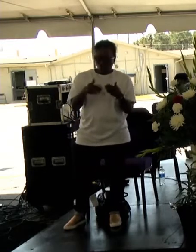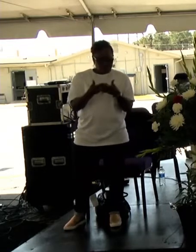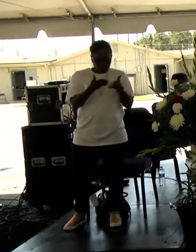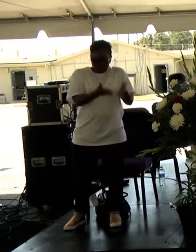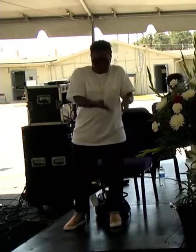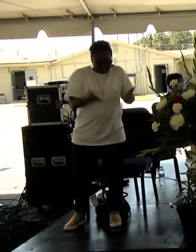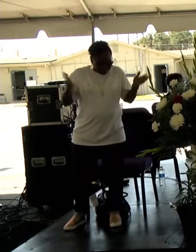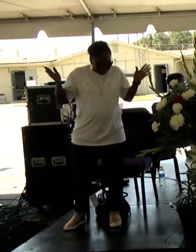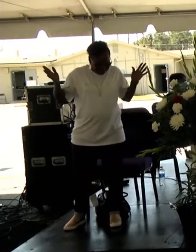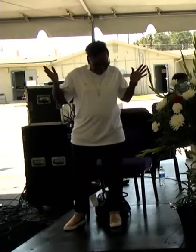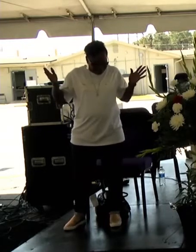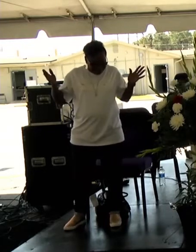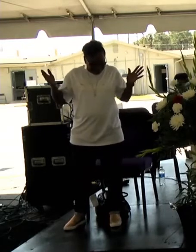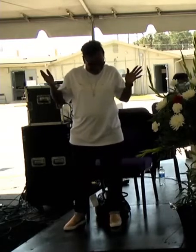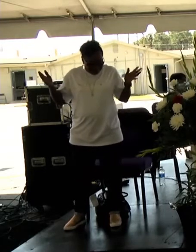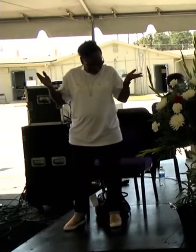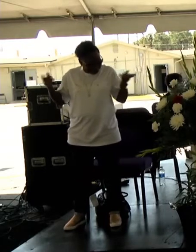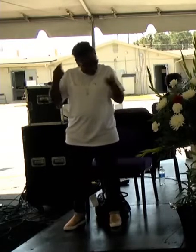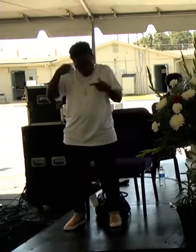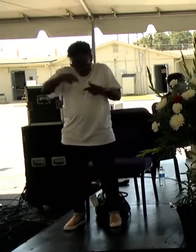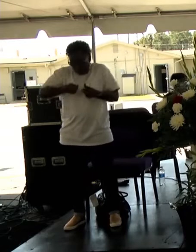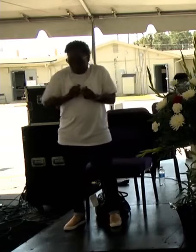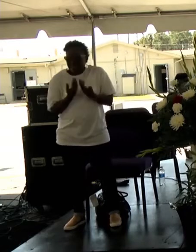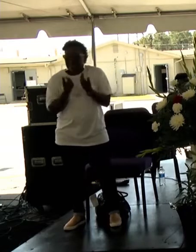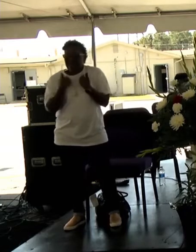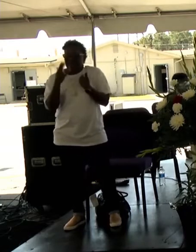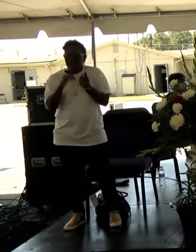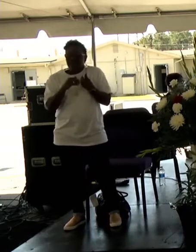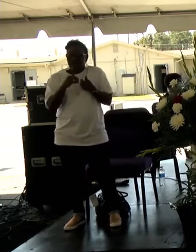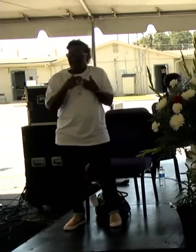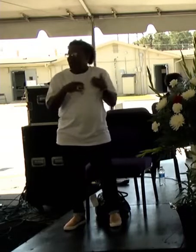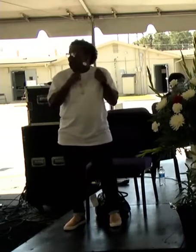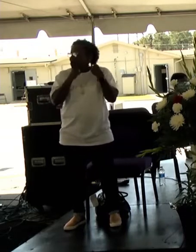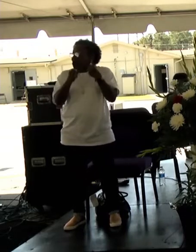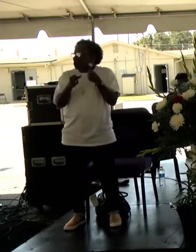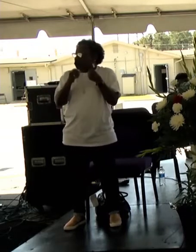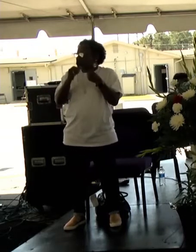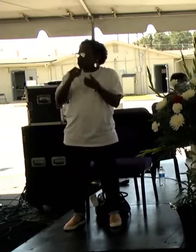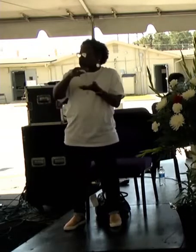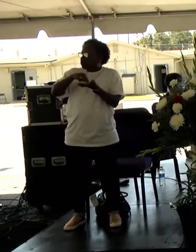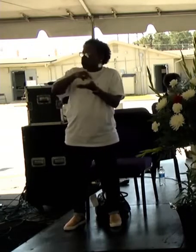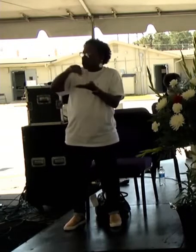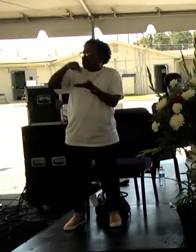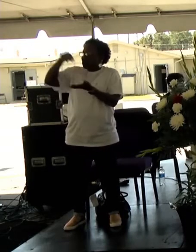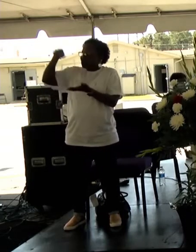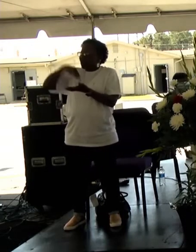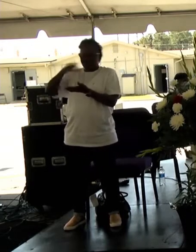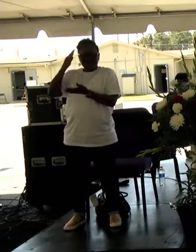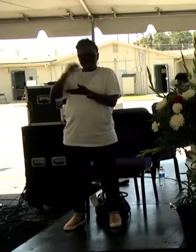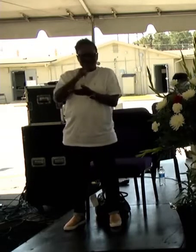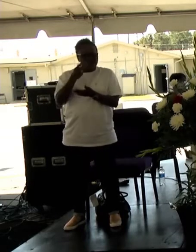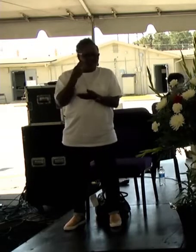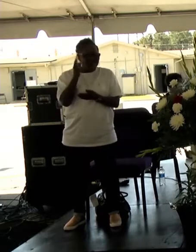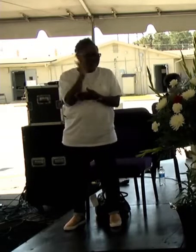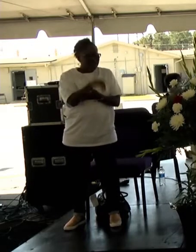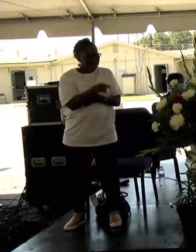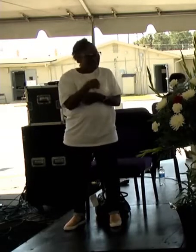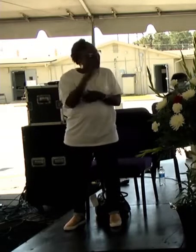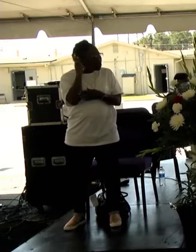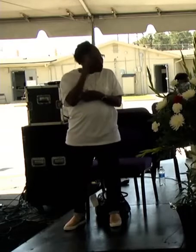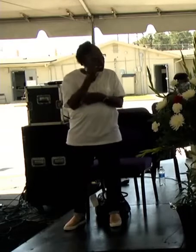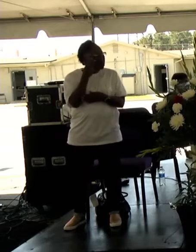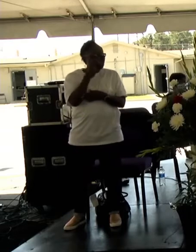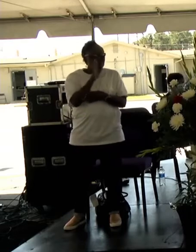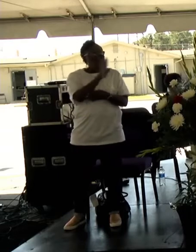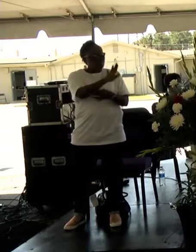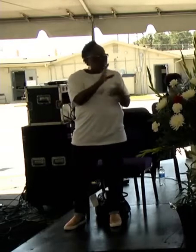it is prudent for me to have it, for me to have the power of the resurrection, I'm not going to look at your pedigree and your resume. I'm going to look